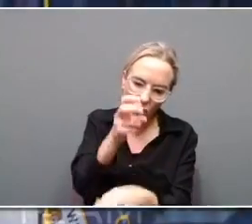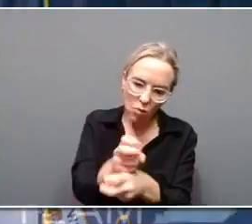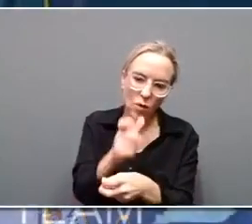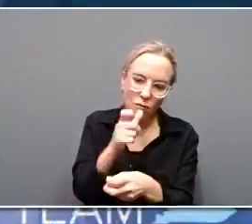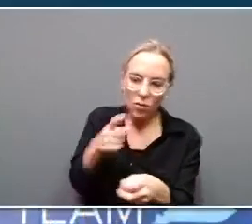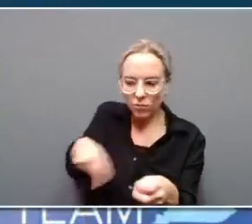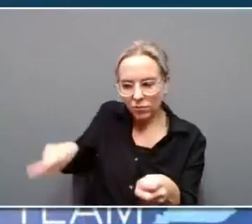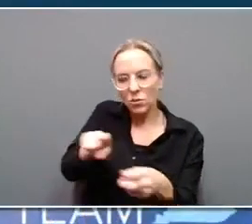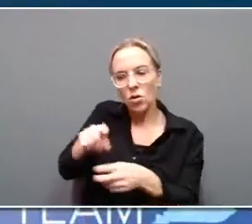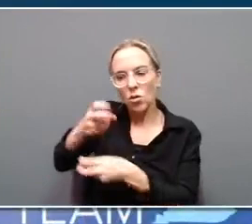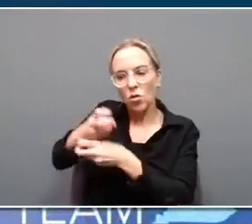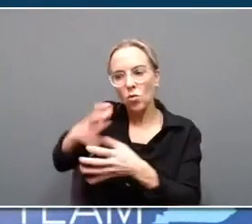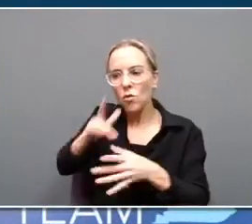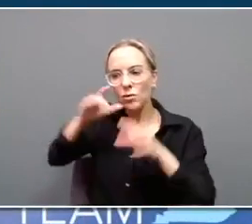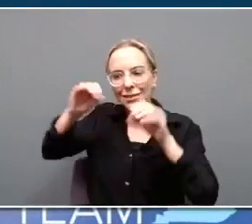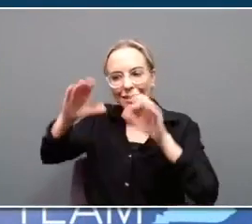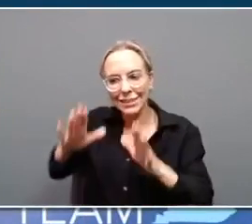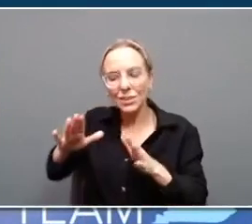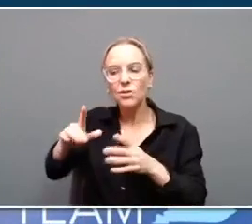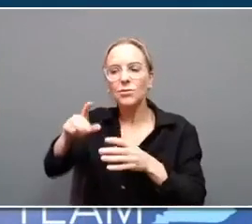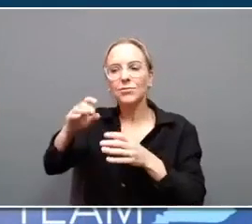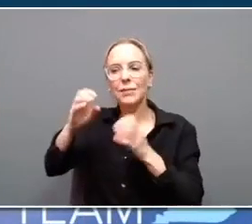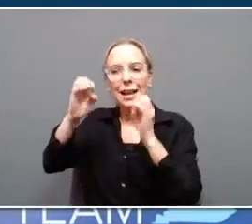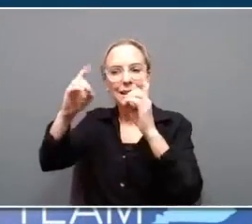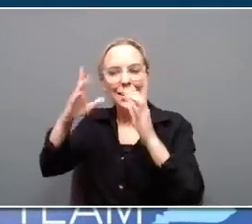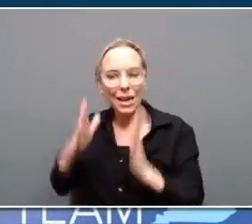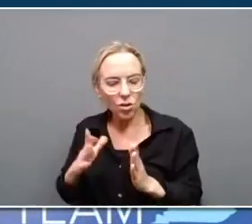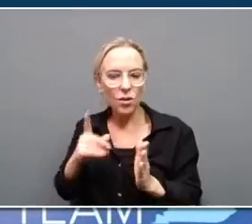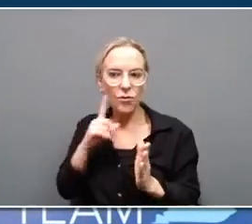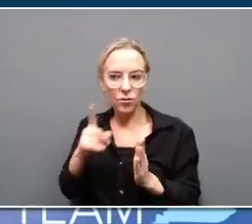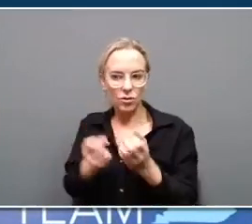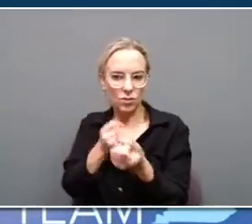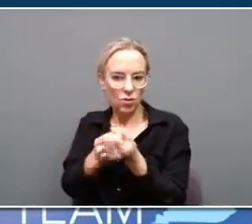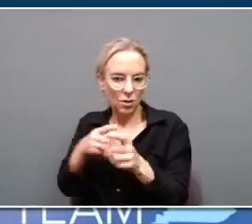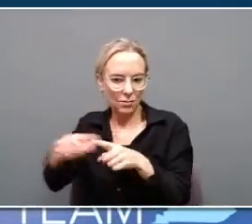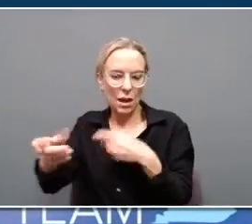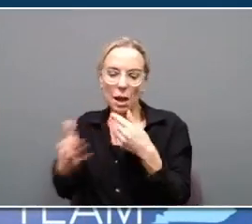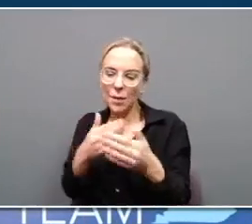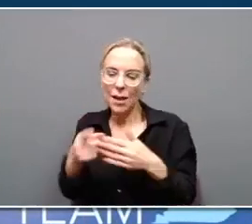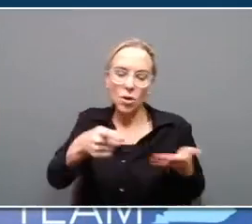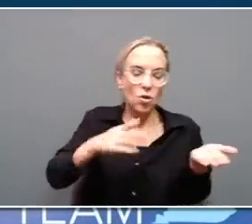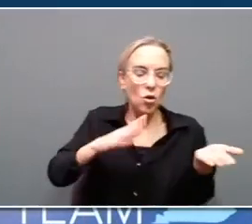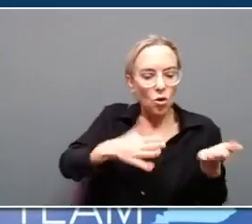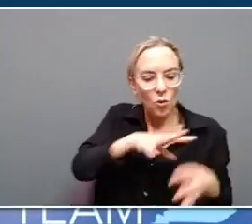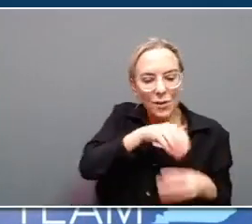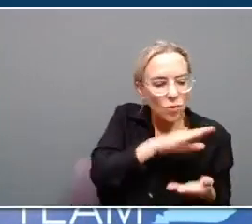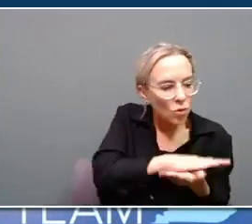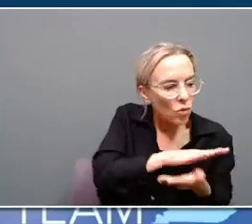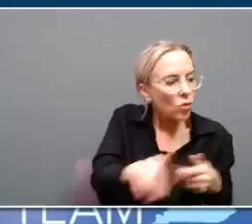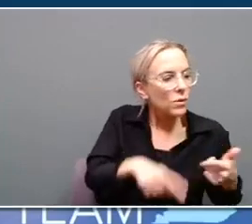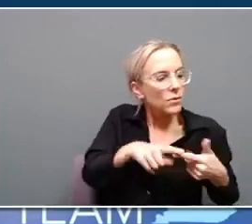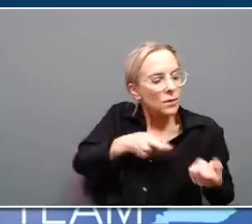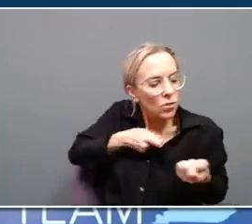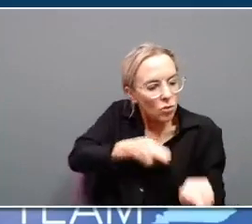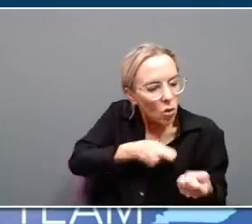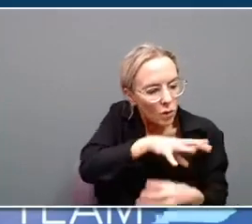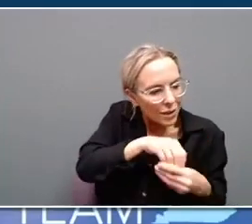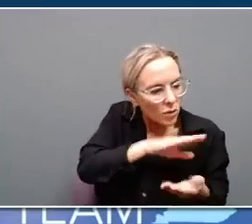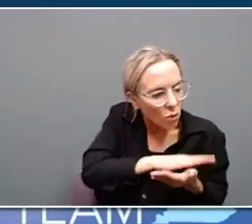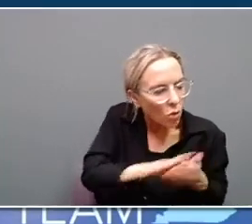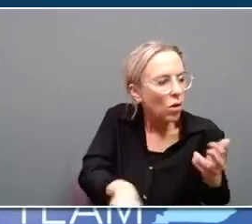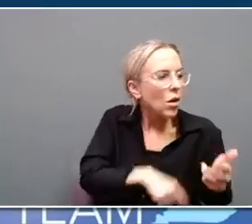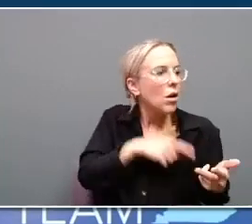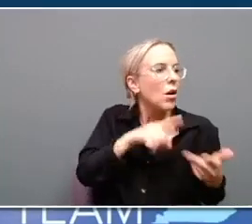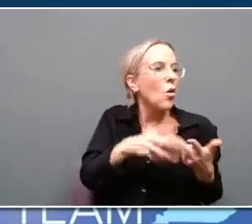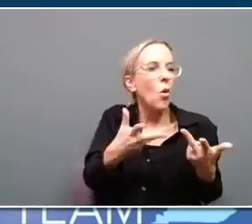education support specialists, because it doesn't matter if you are the cook, the custodian, or the chemistry teacher. You are part